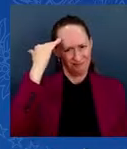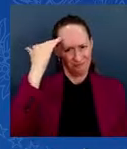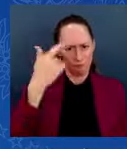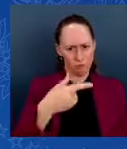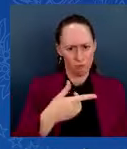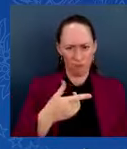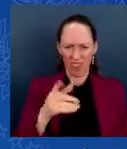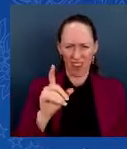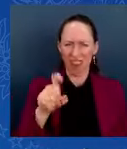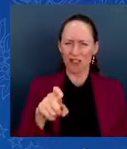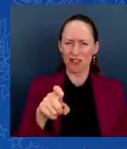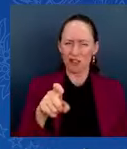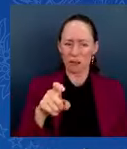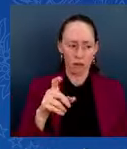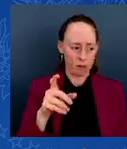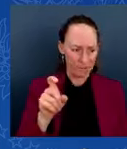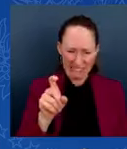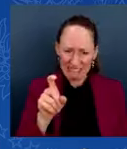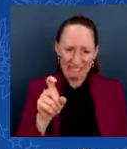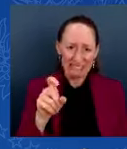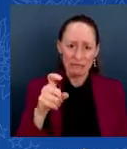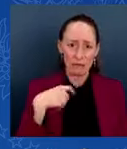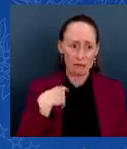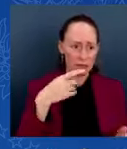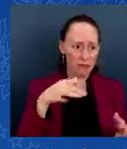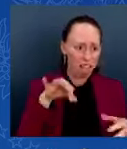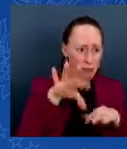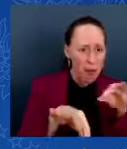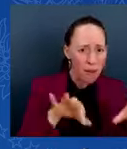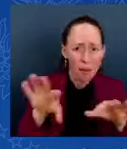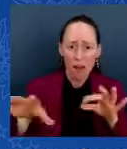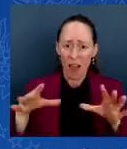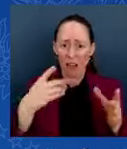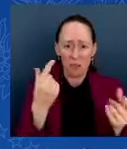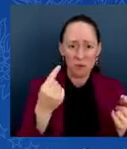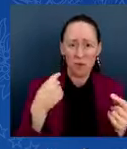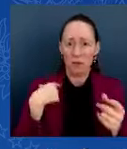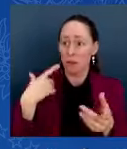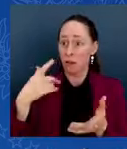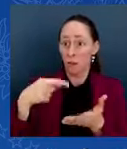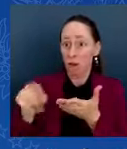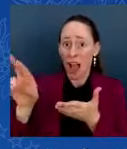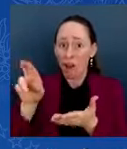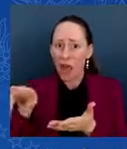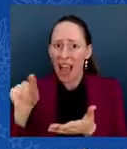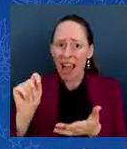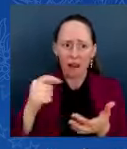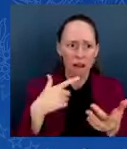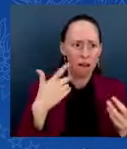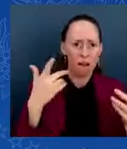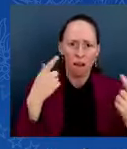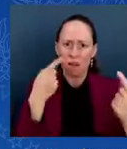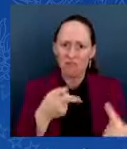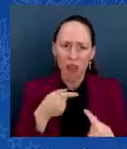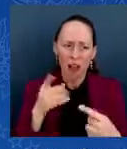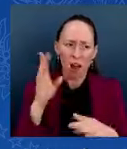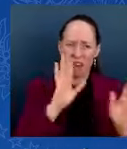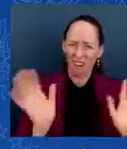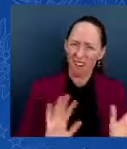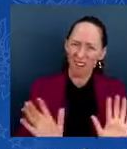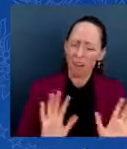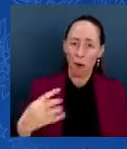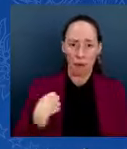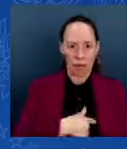rent. That's the subject of today. Because we know for far too long, far too many of our seniors